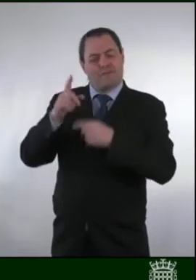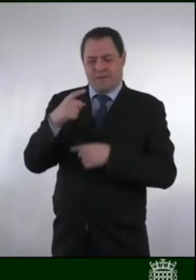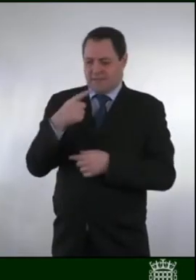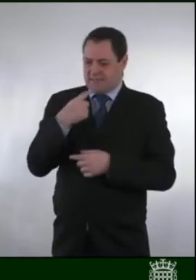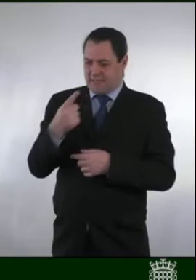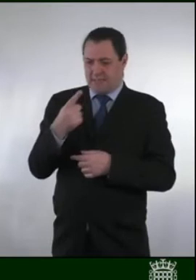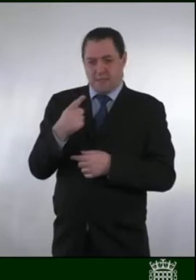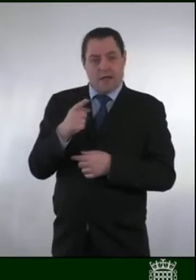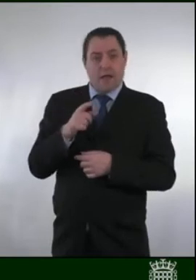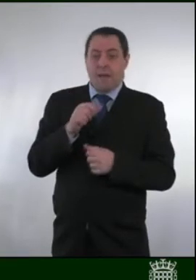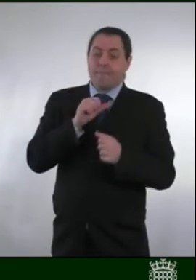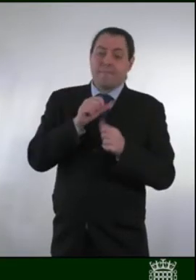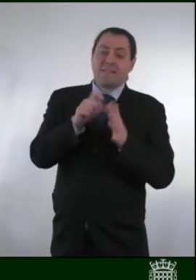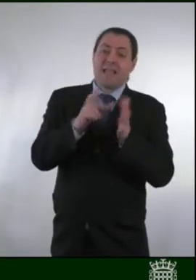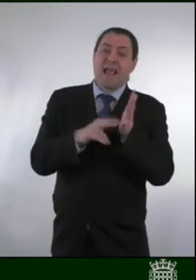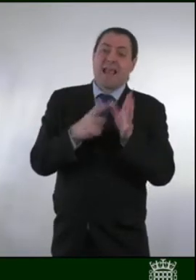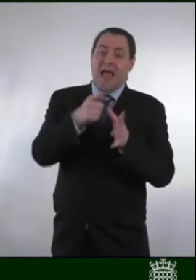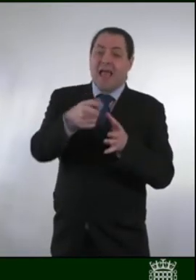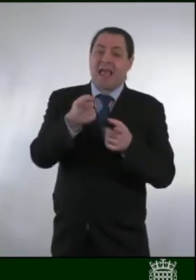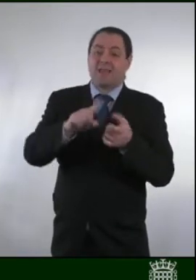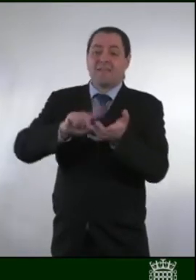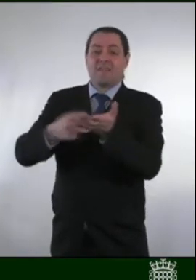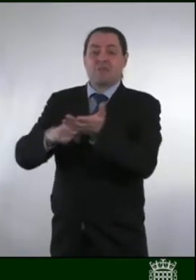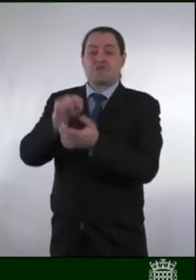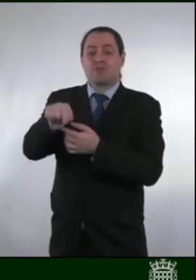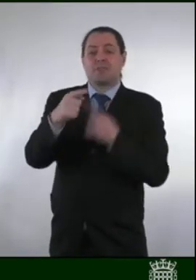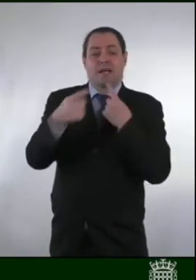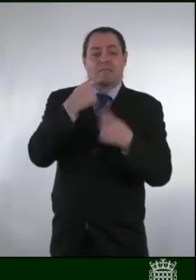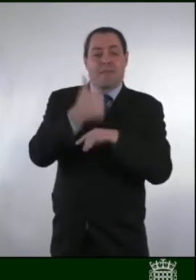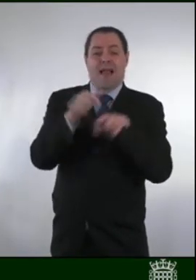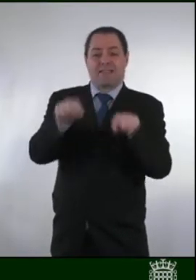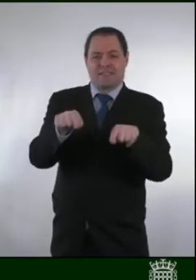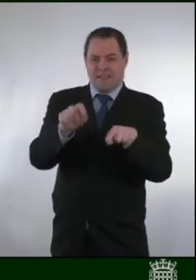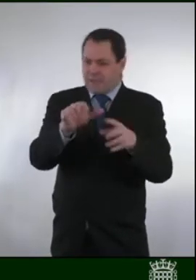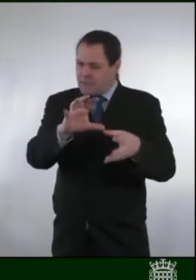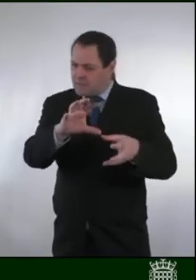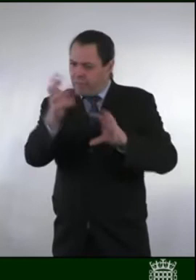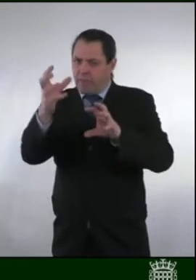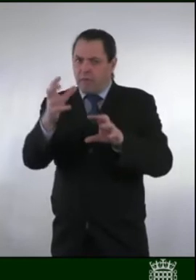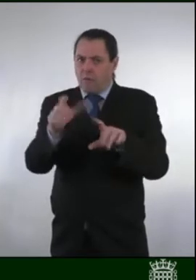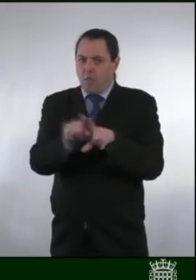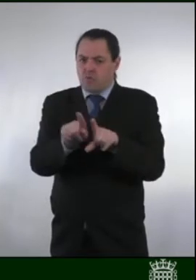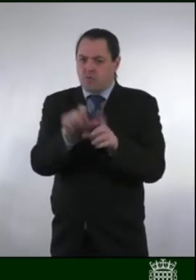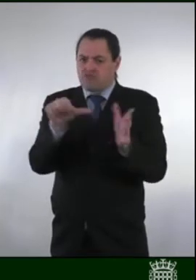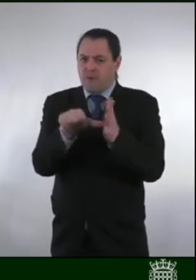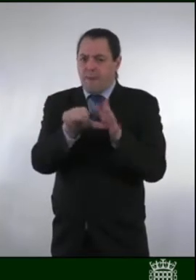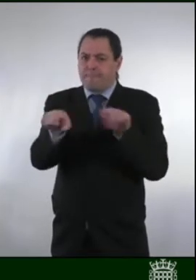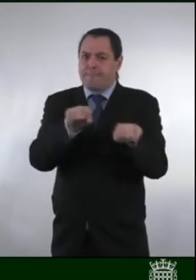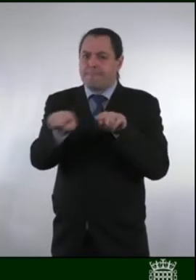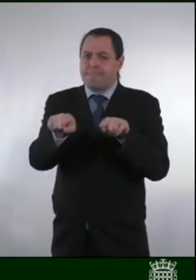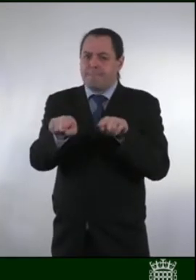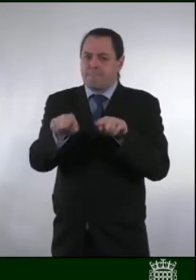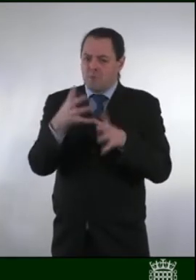the DNA database or the fingerprint database, have themselves also been compromised, and so his answers need to be seen in that